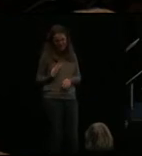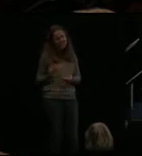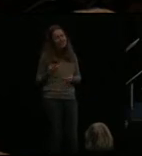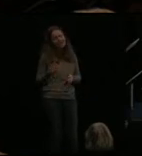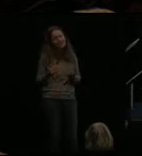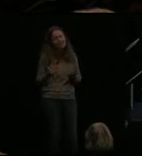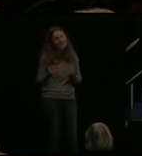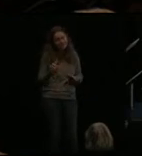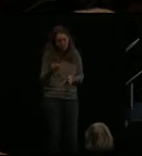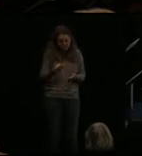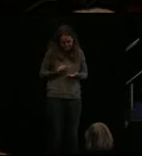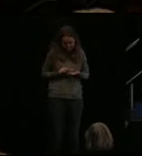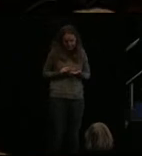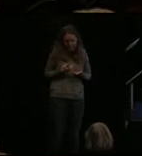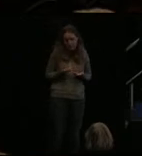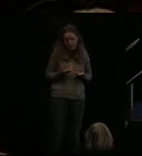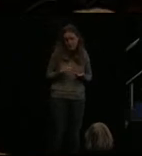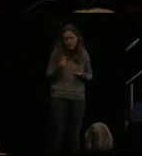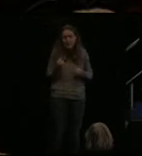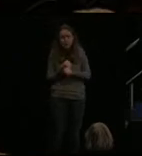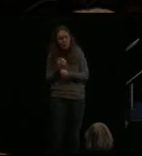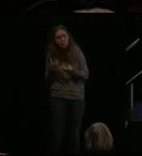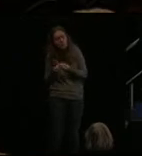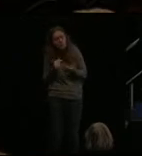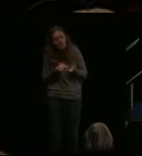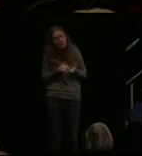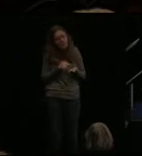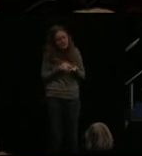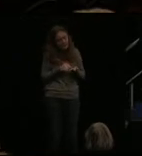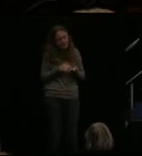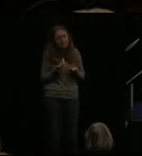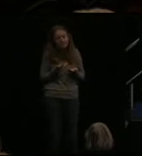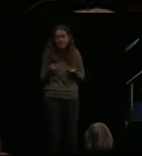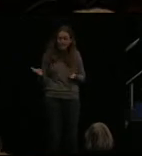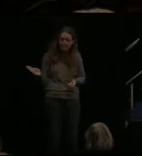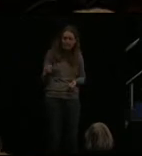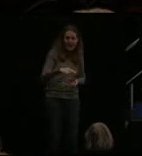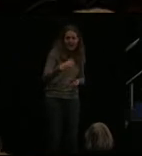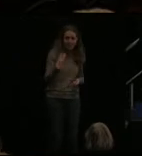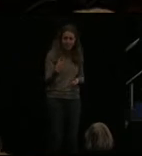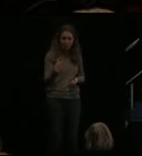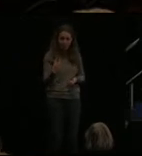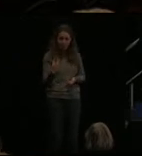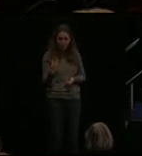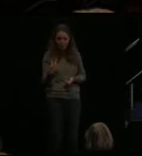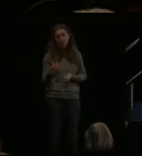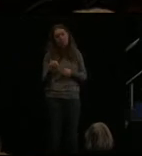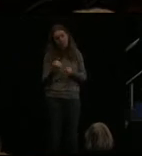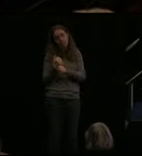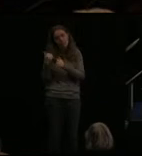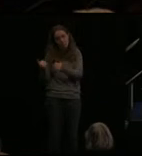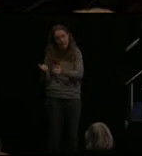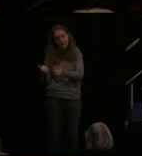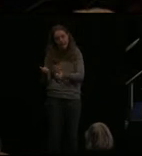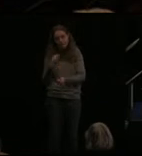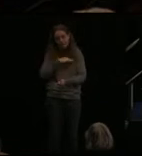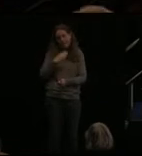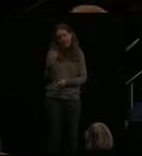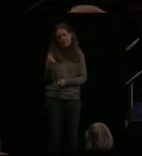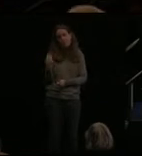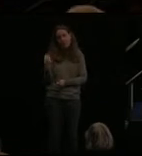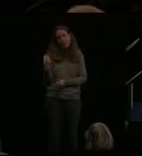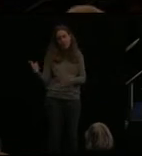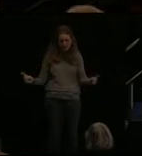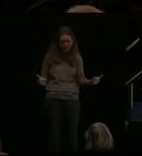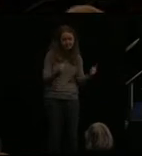It was what he did with what he had. Yeah. And he came back with three. He'd done well with three. He made three more. And